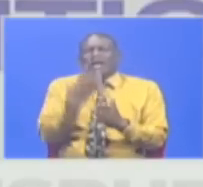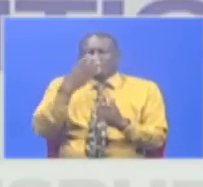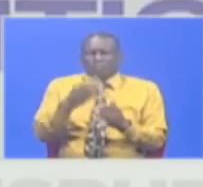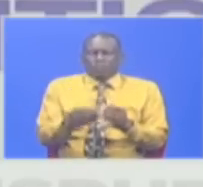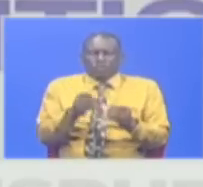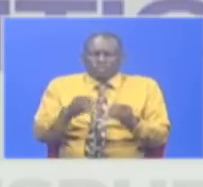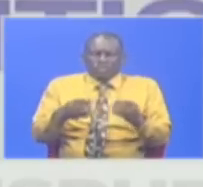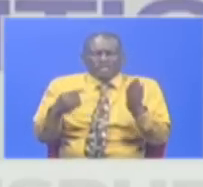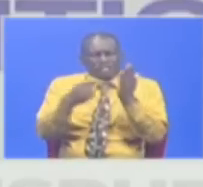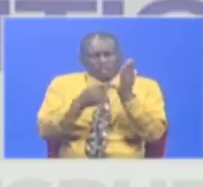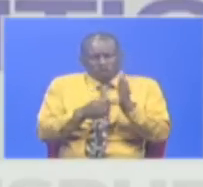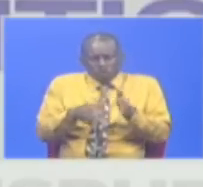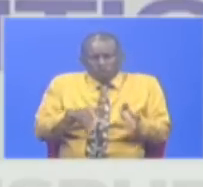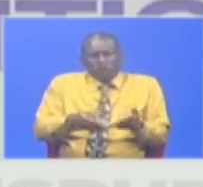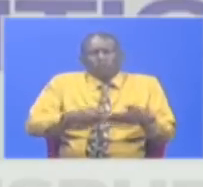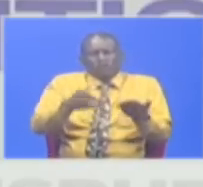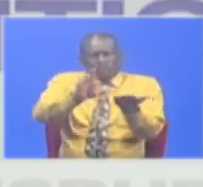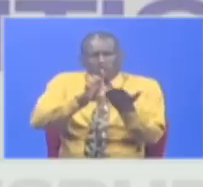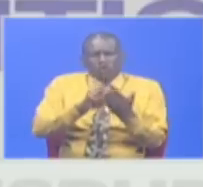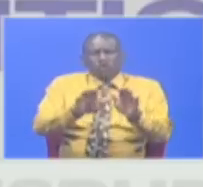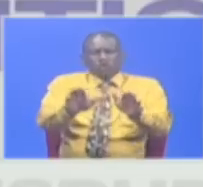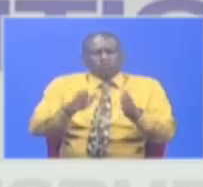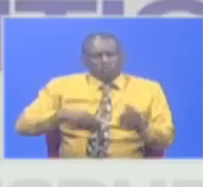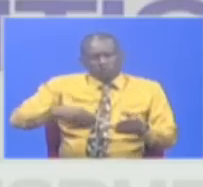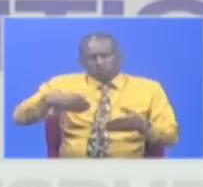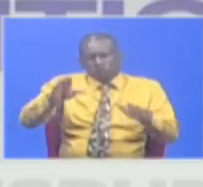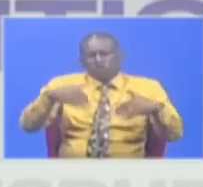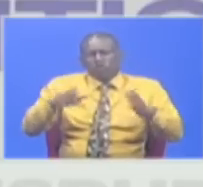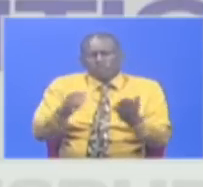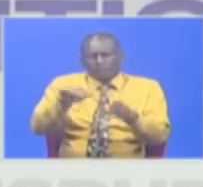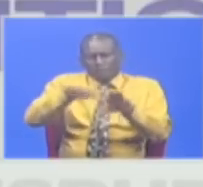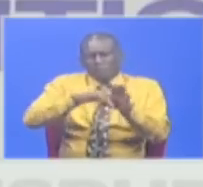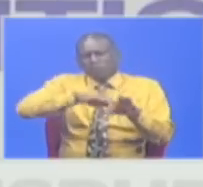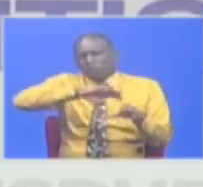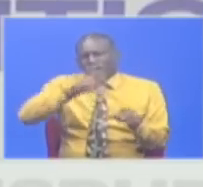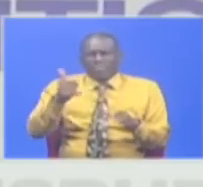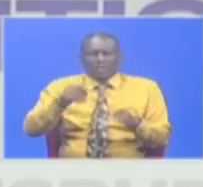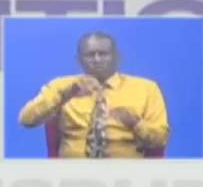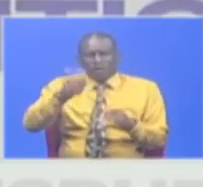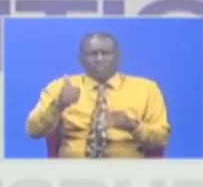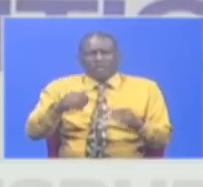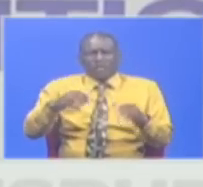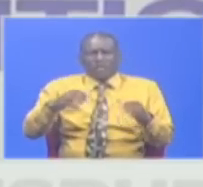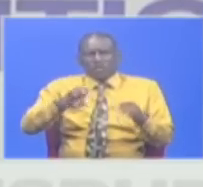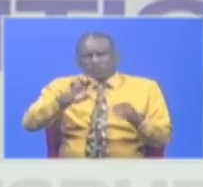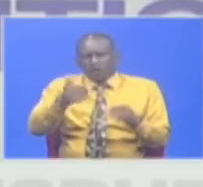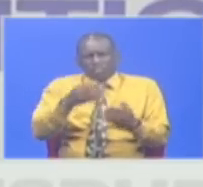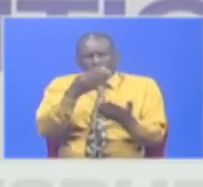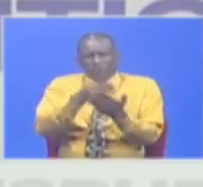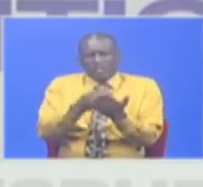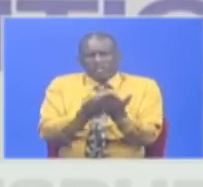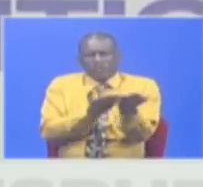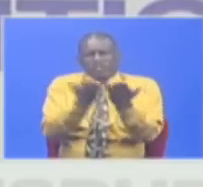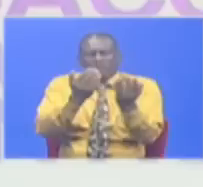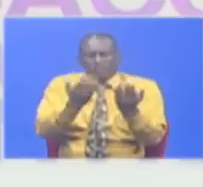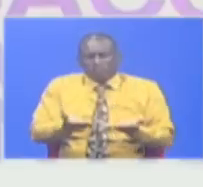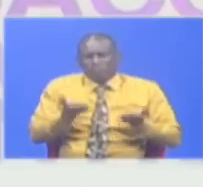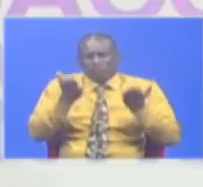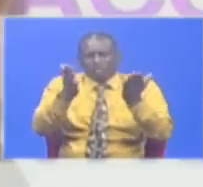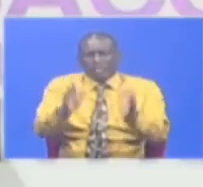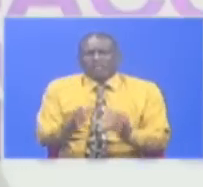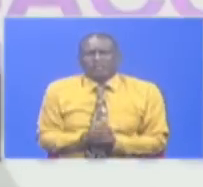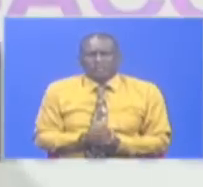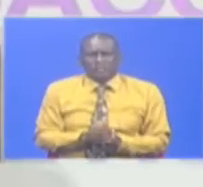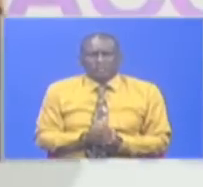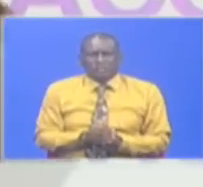avoid losing members to other more convenient and fast financial service providers. We